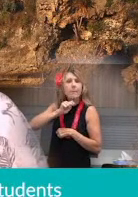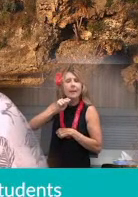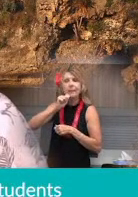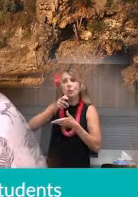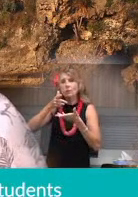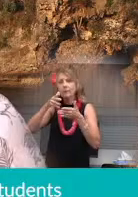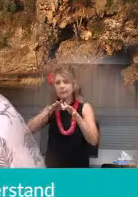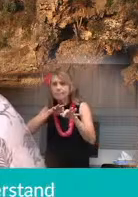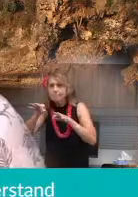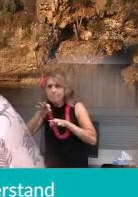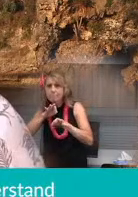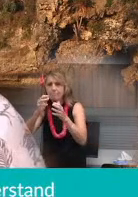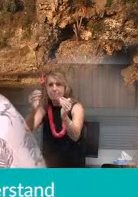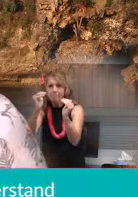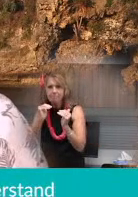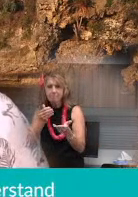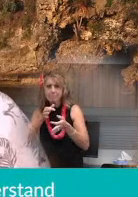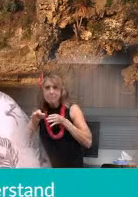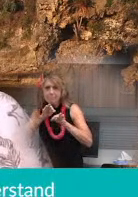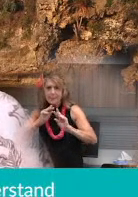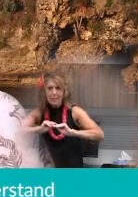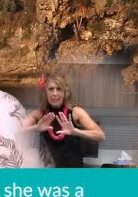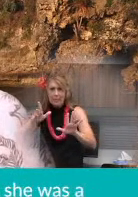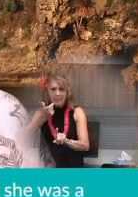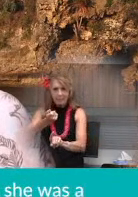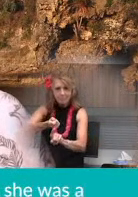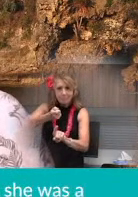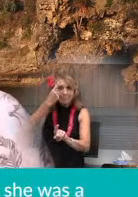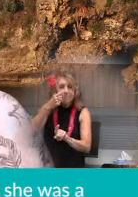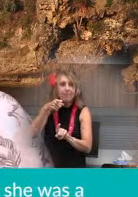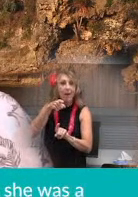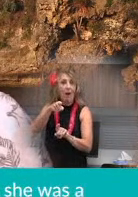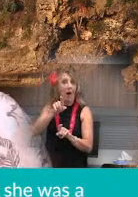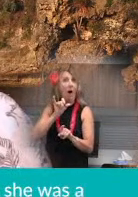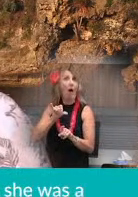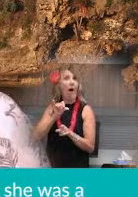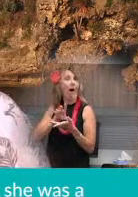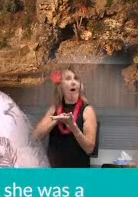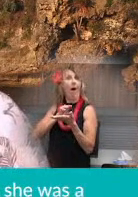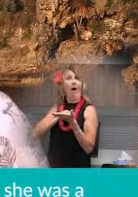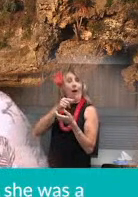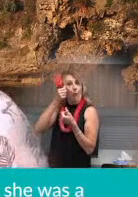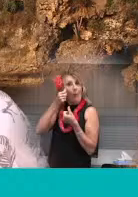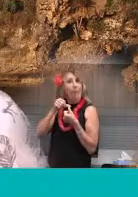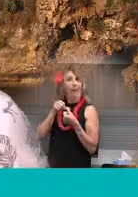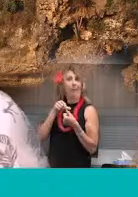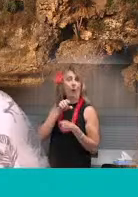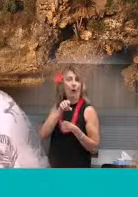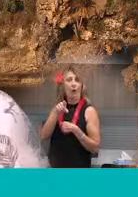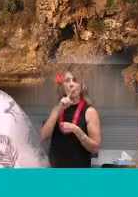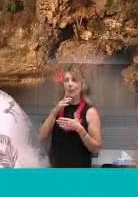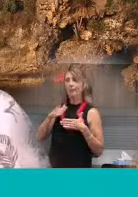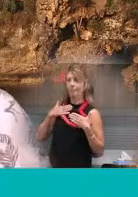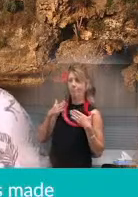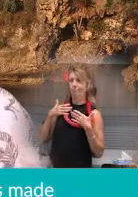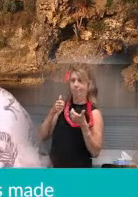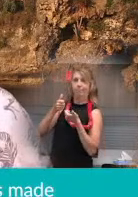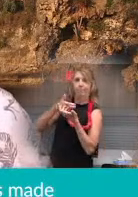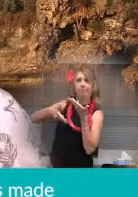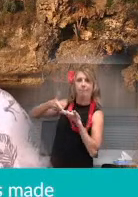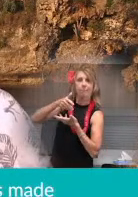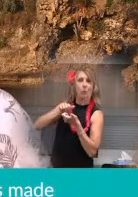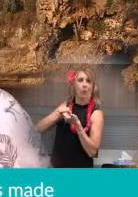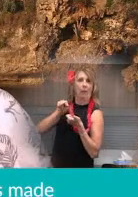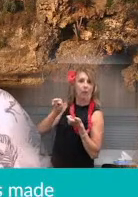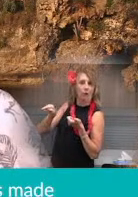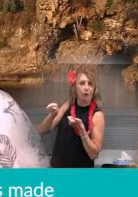to explain things to students in ways that made them understand and remember what they learned. She was a joy to work with. Her